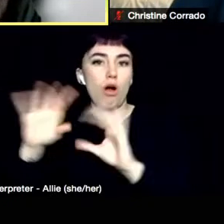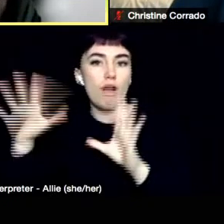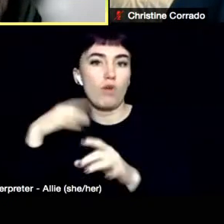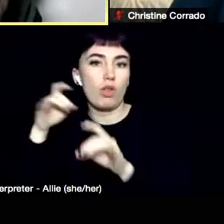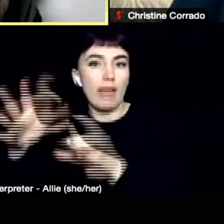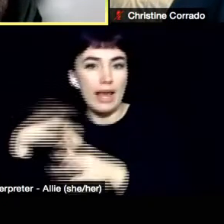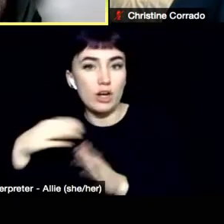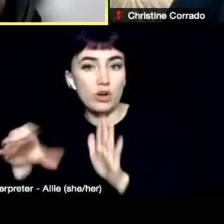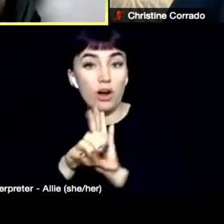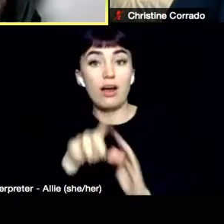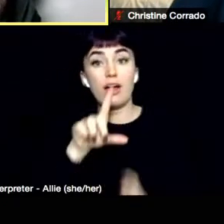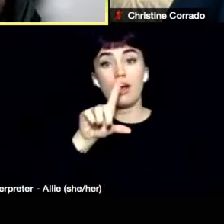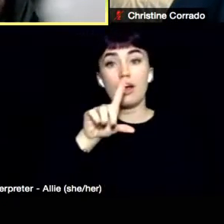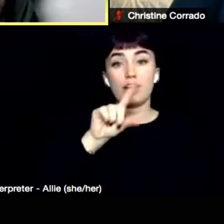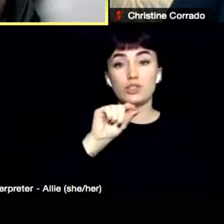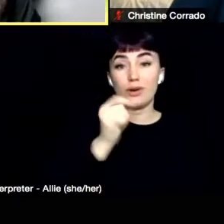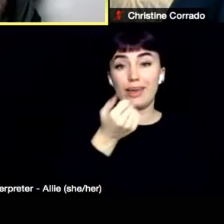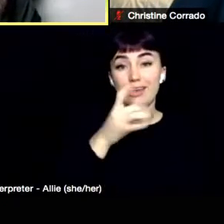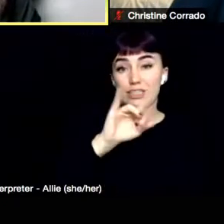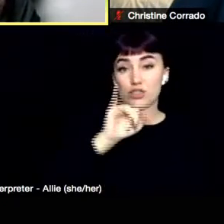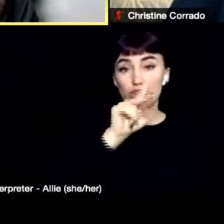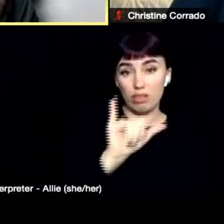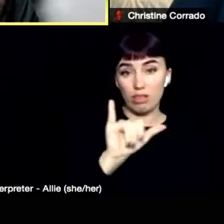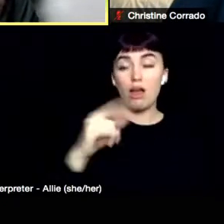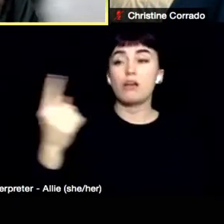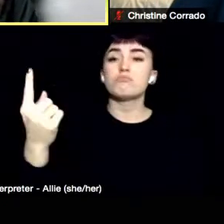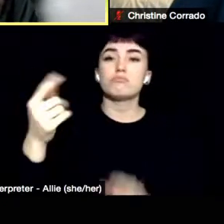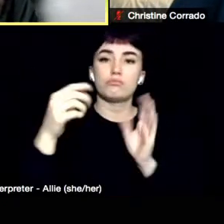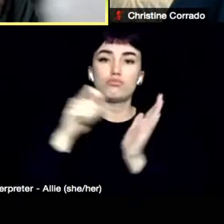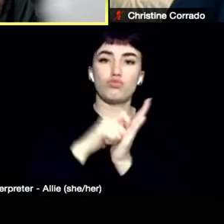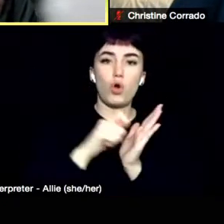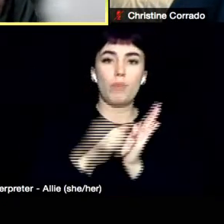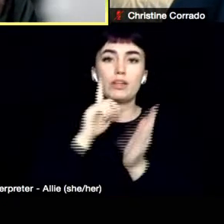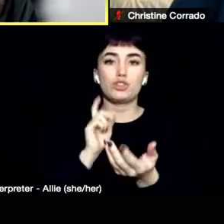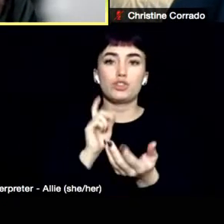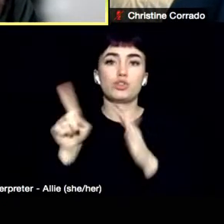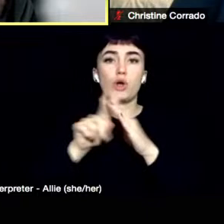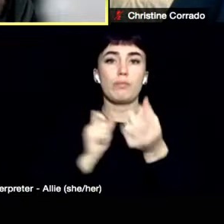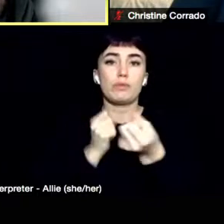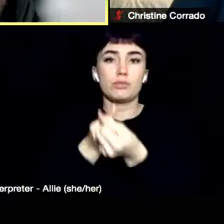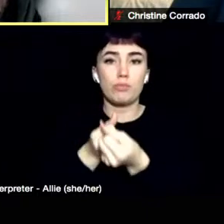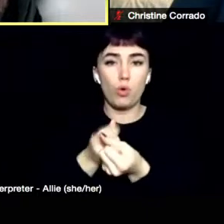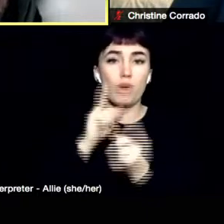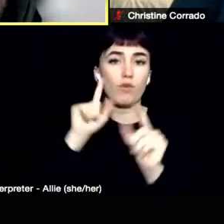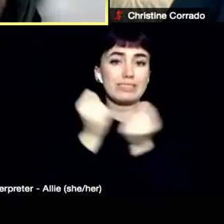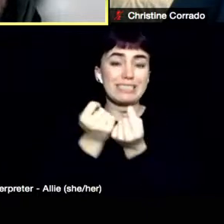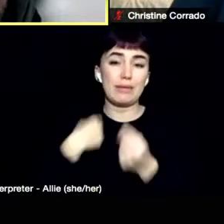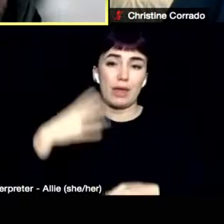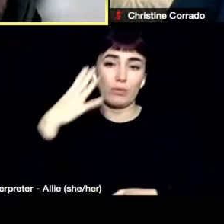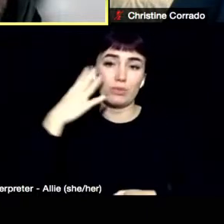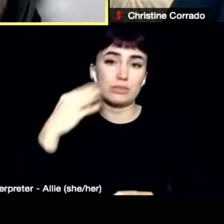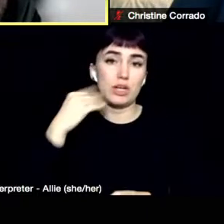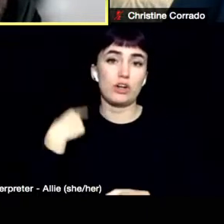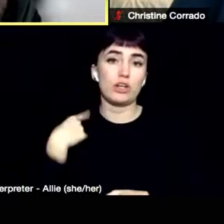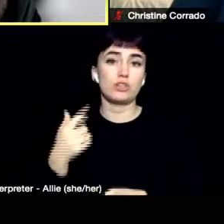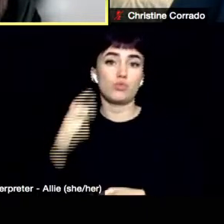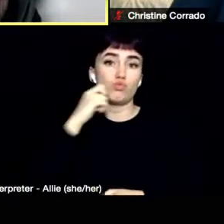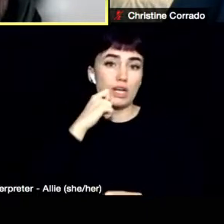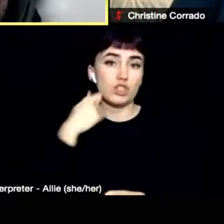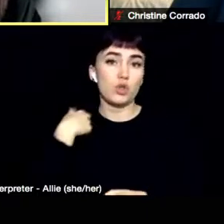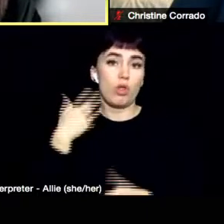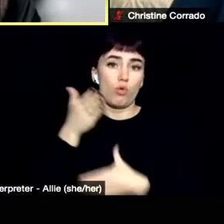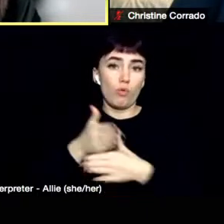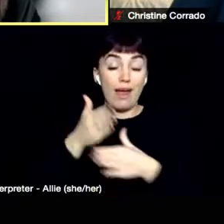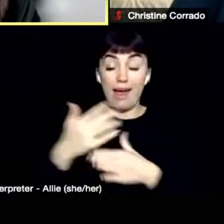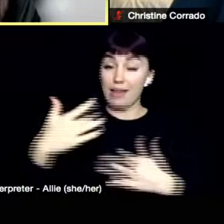a constituent wrote me to show up in support of a teen who was experiencing racial harassment. As a concerned elected official